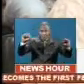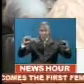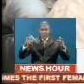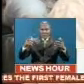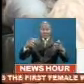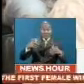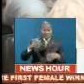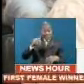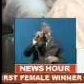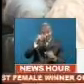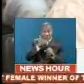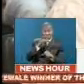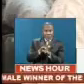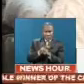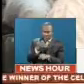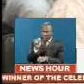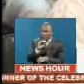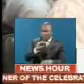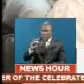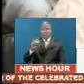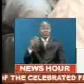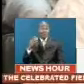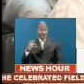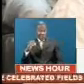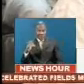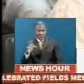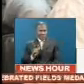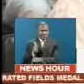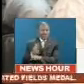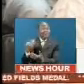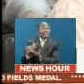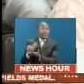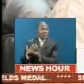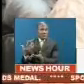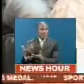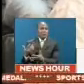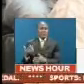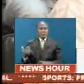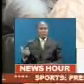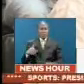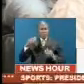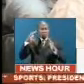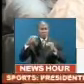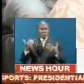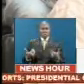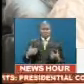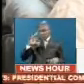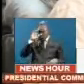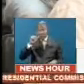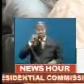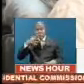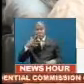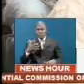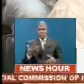institution that the president has launched yesterday, we are hopeful that young men and women, I believe